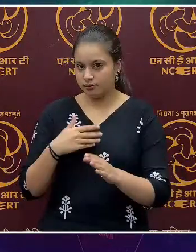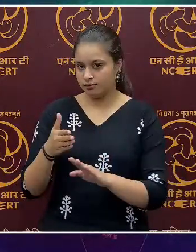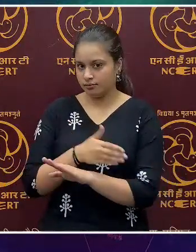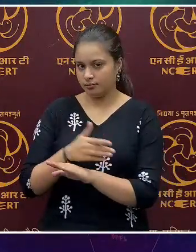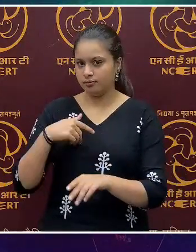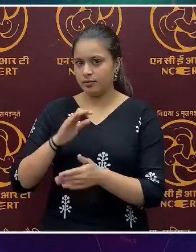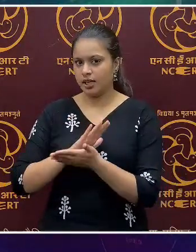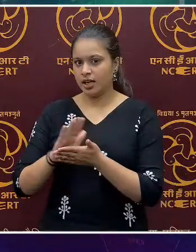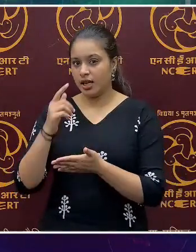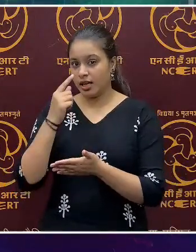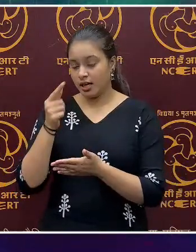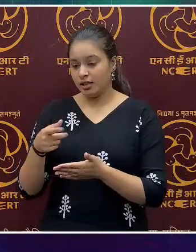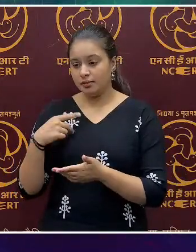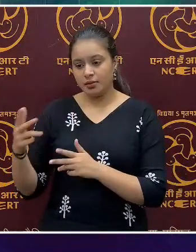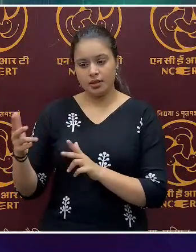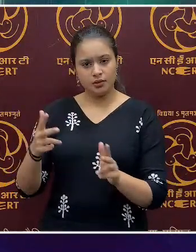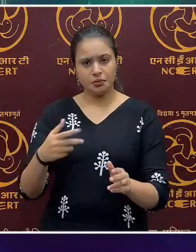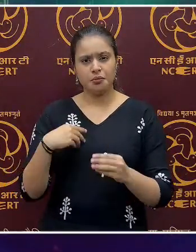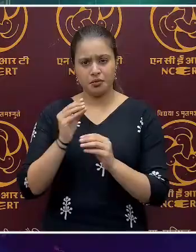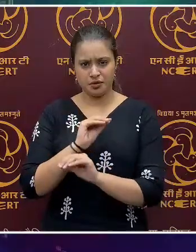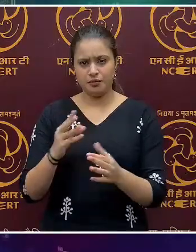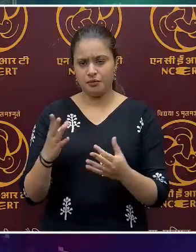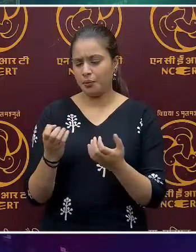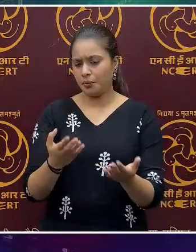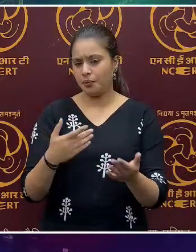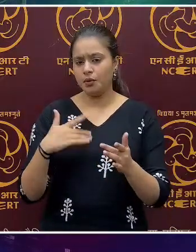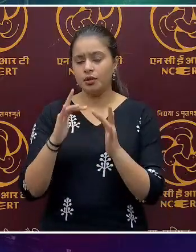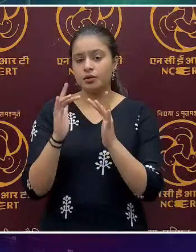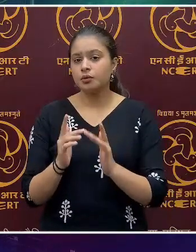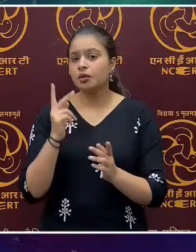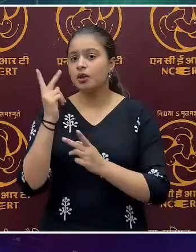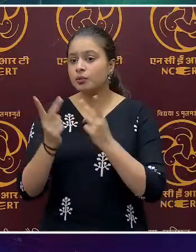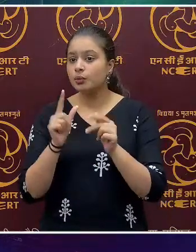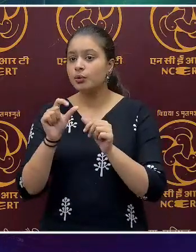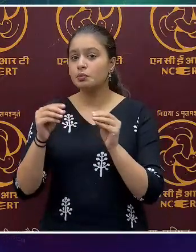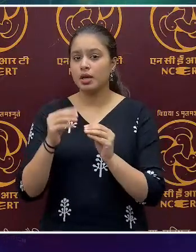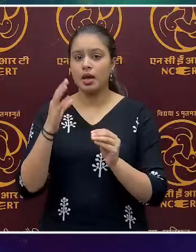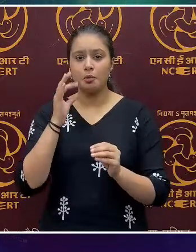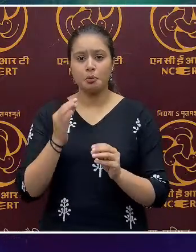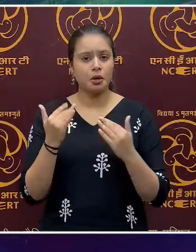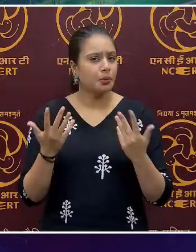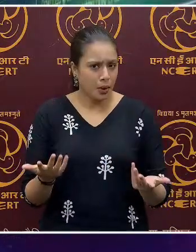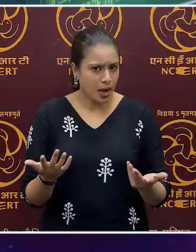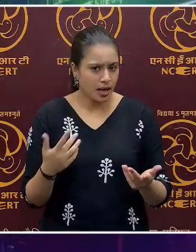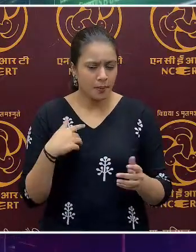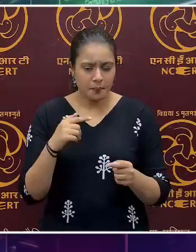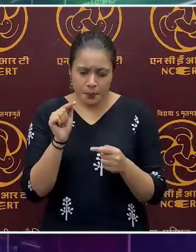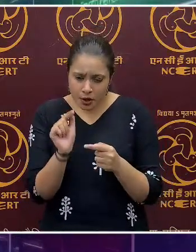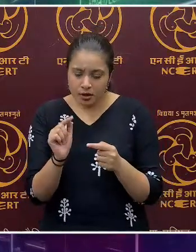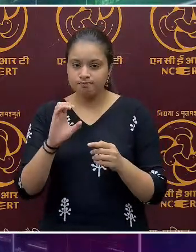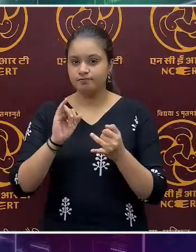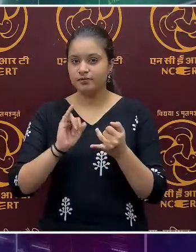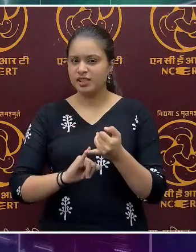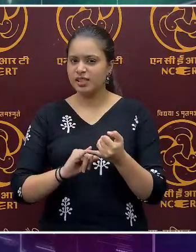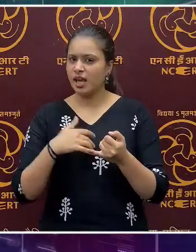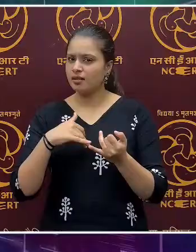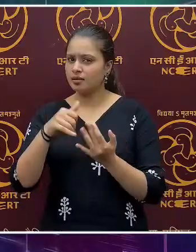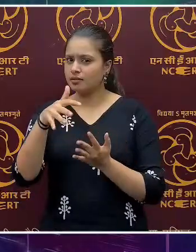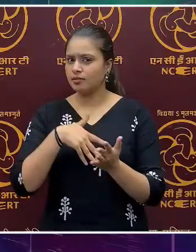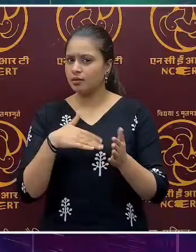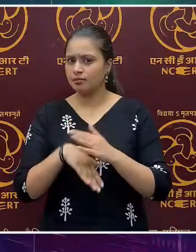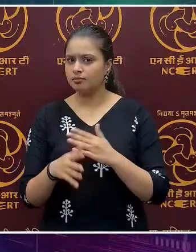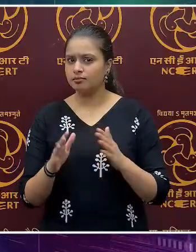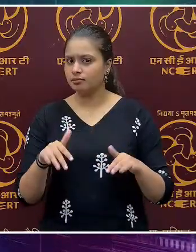Harsh, sir, we want you to tell us more about the virtual lab importance, specifically in computer science subject.